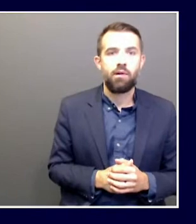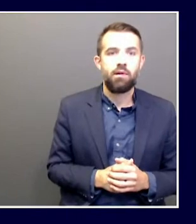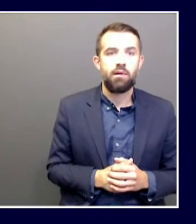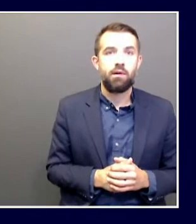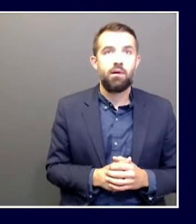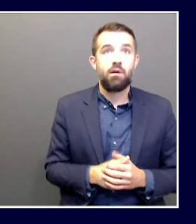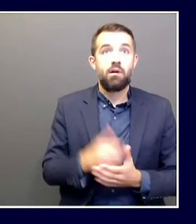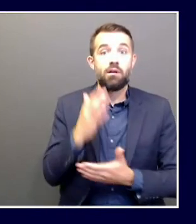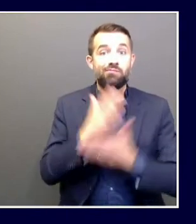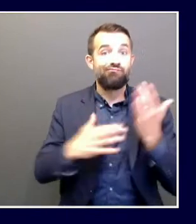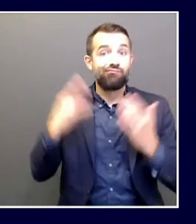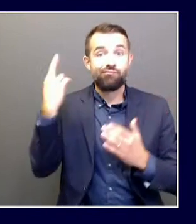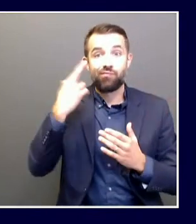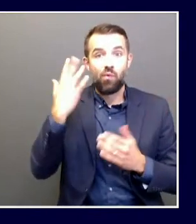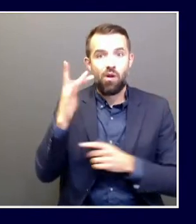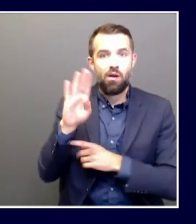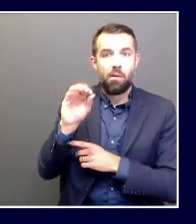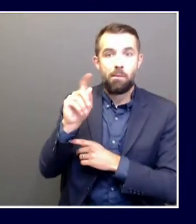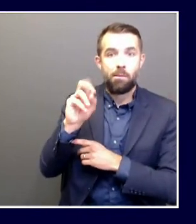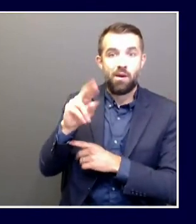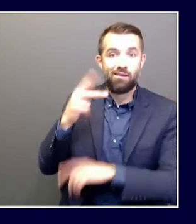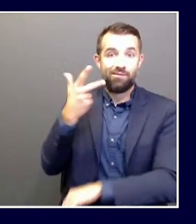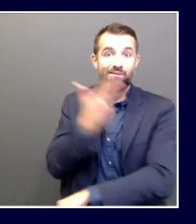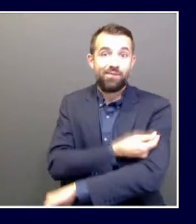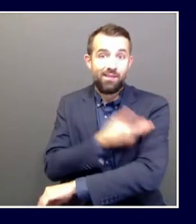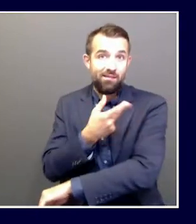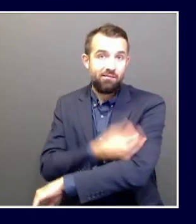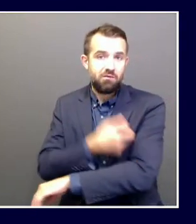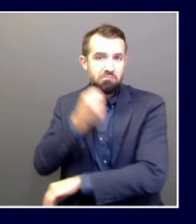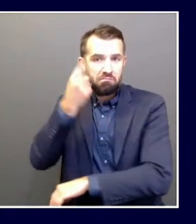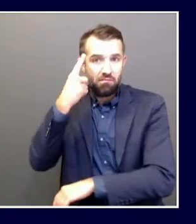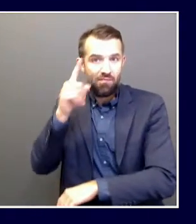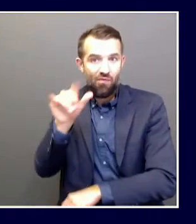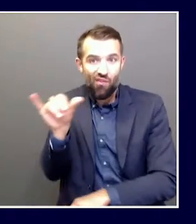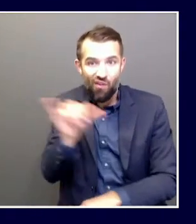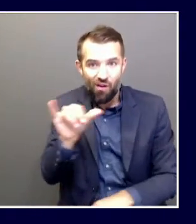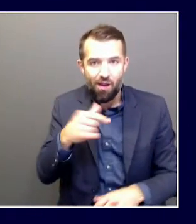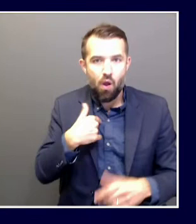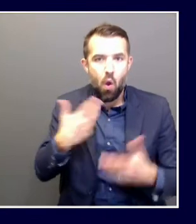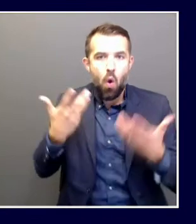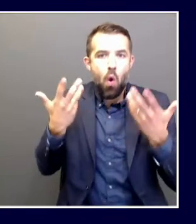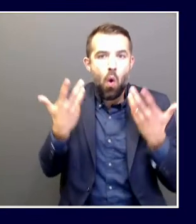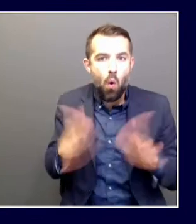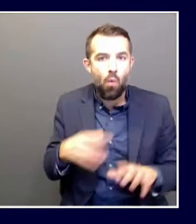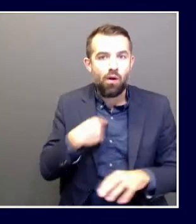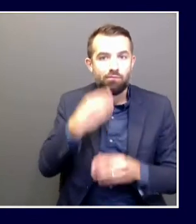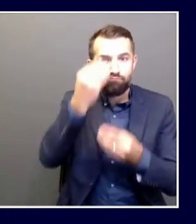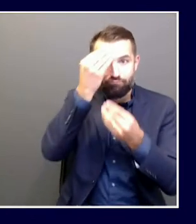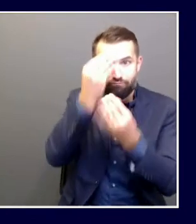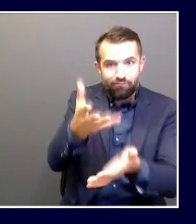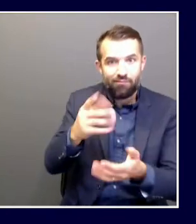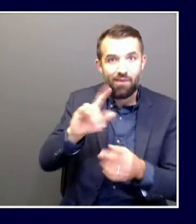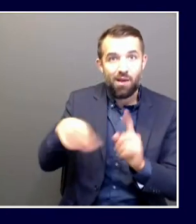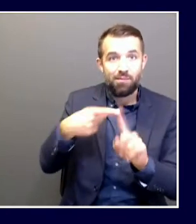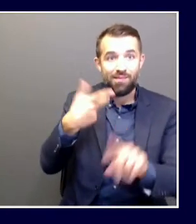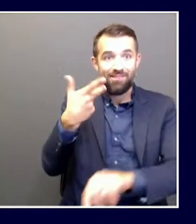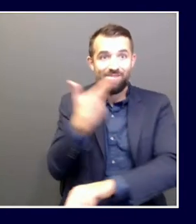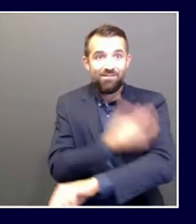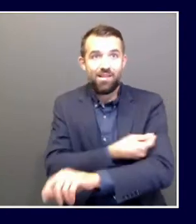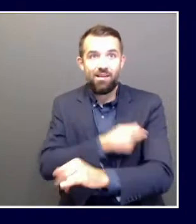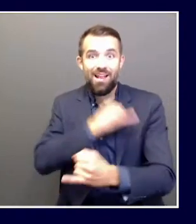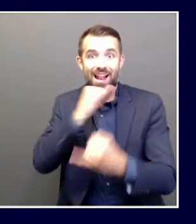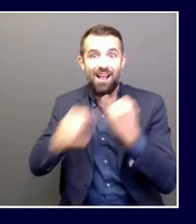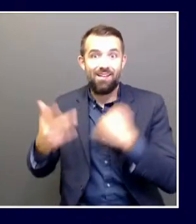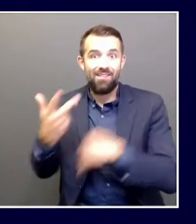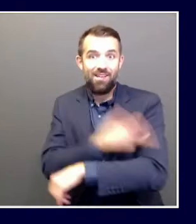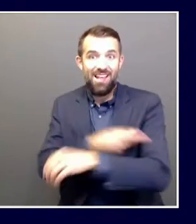not entirely. As I mentioned, first doses and second/final doses are also up, not as much as boosters. But